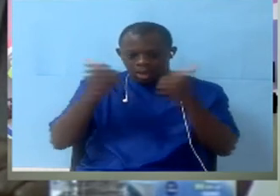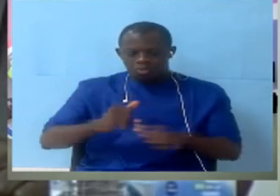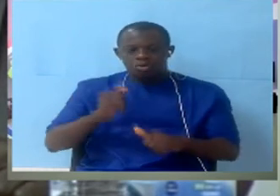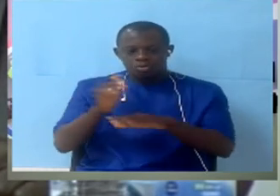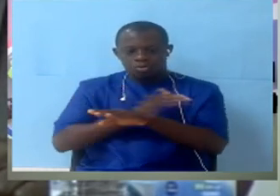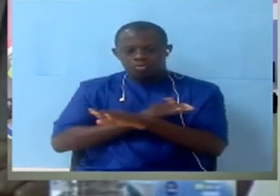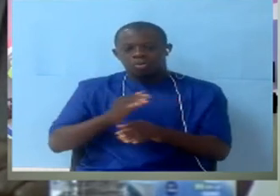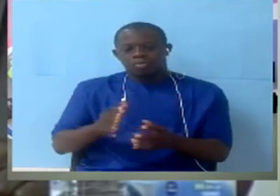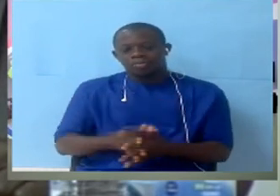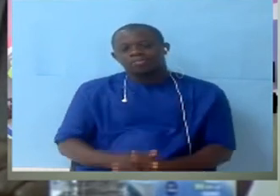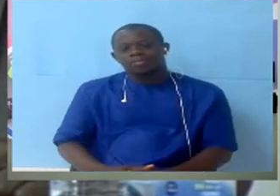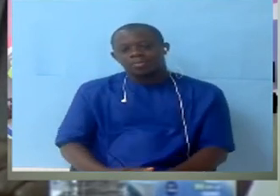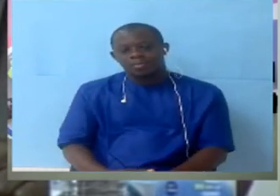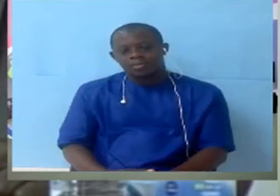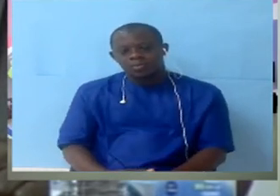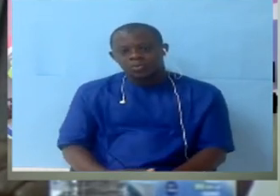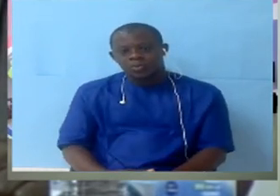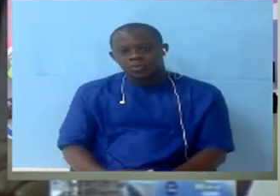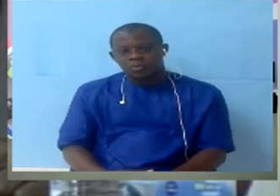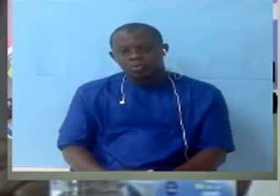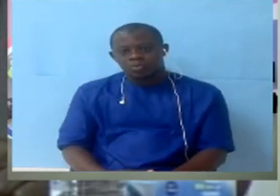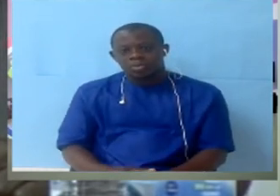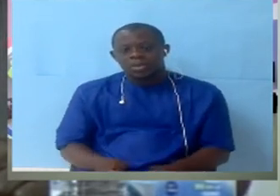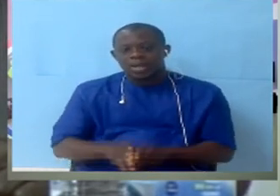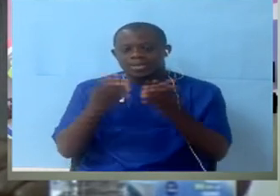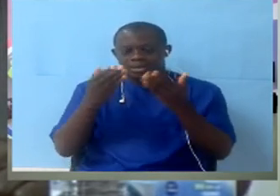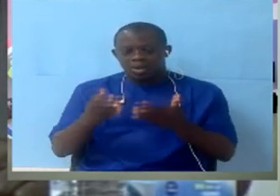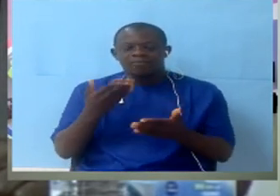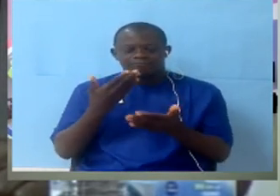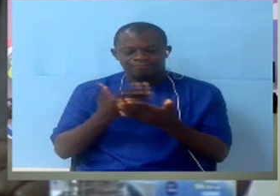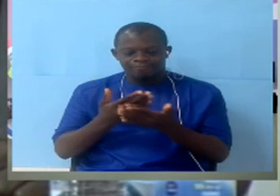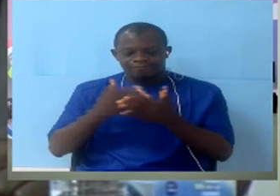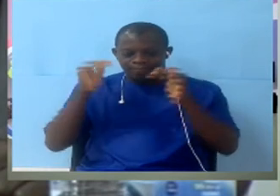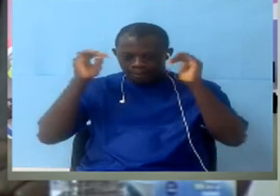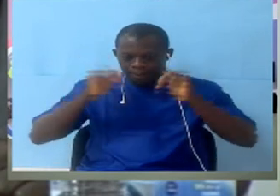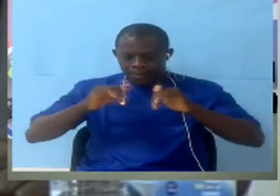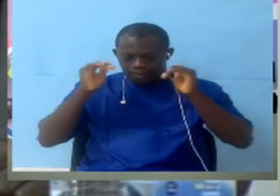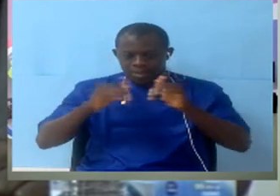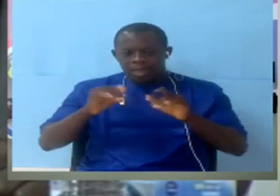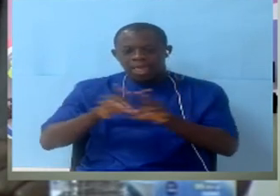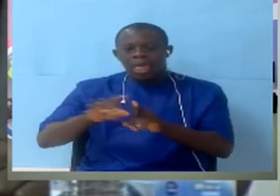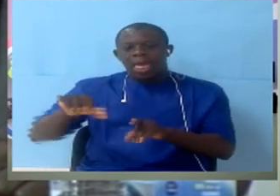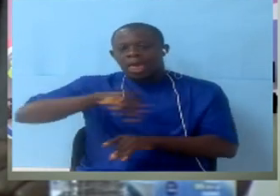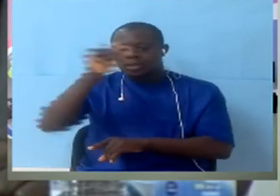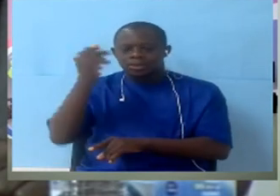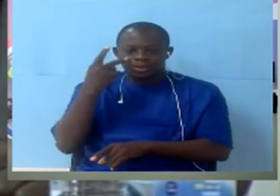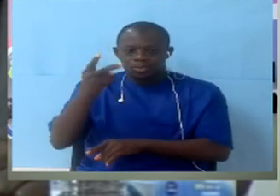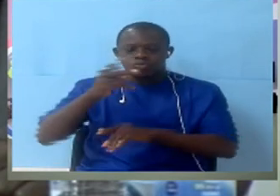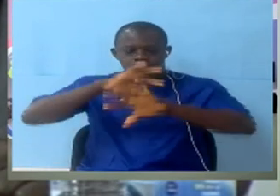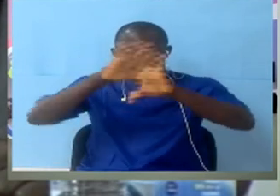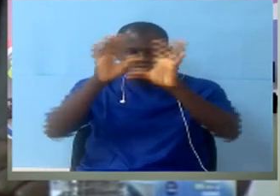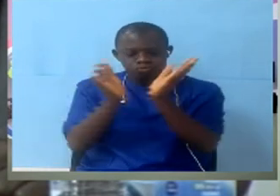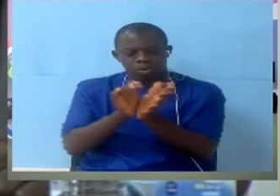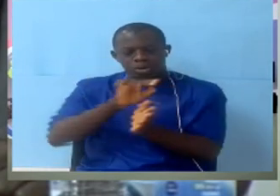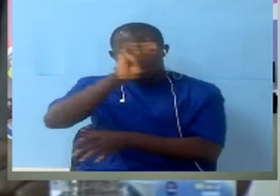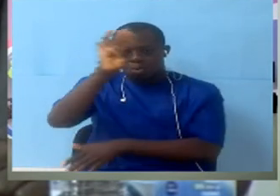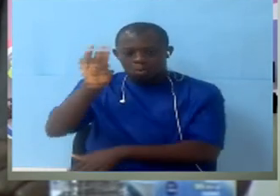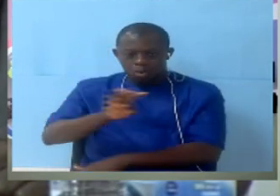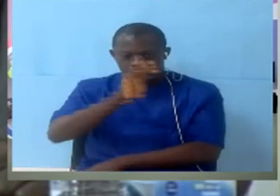Mr. Sanyang is on the Kanasi de Arola. We'll end our proceedings here and see you all Monday